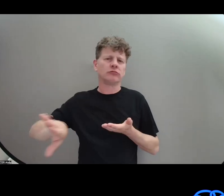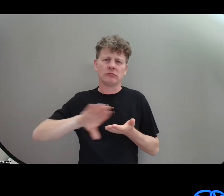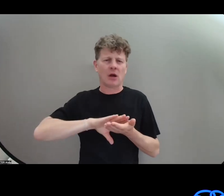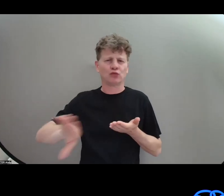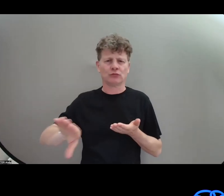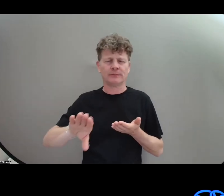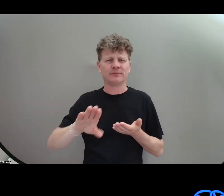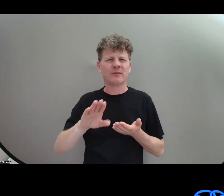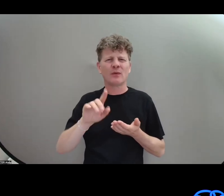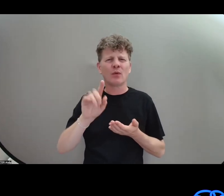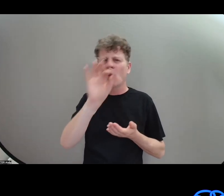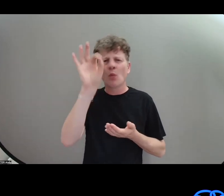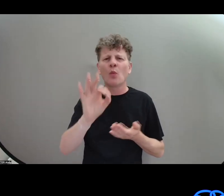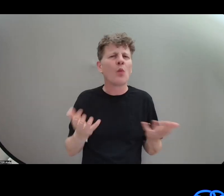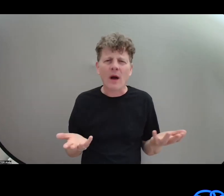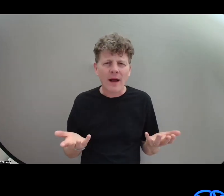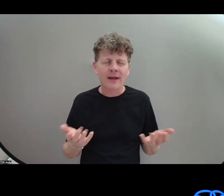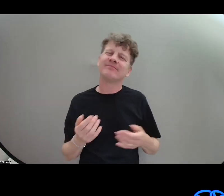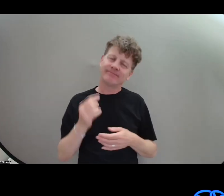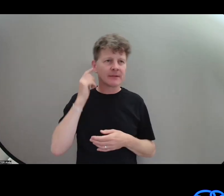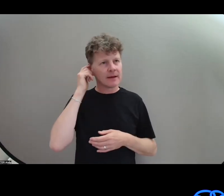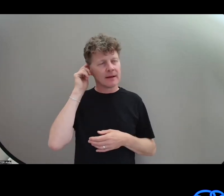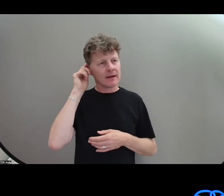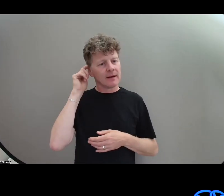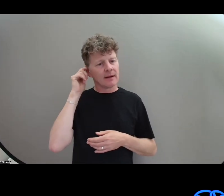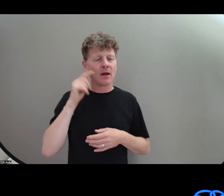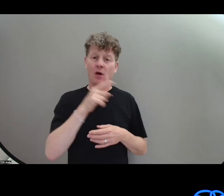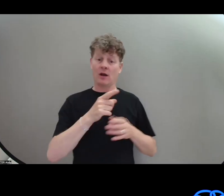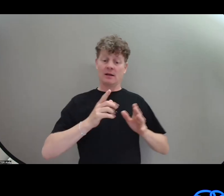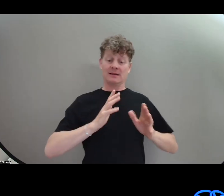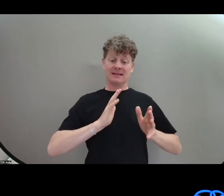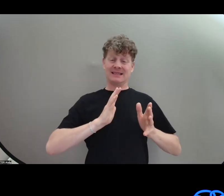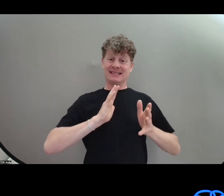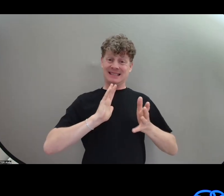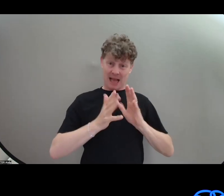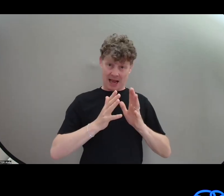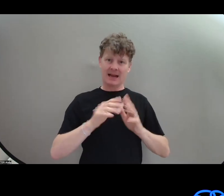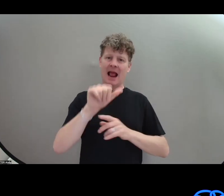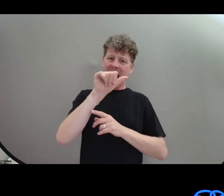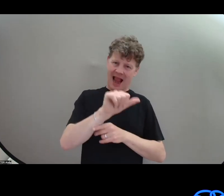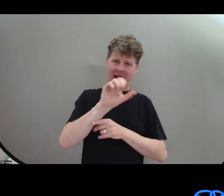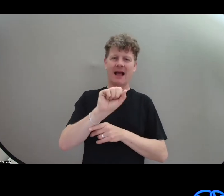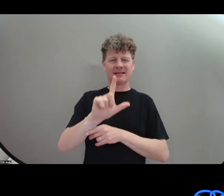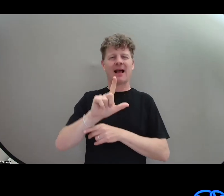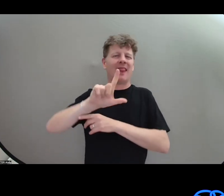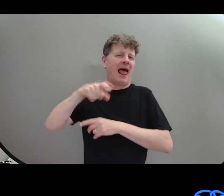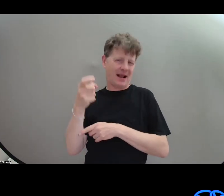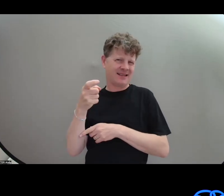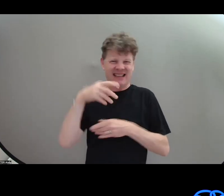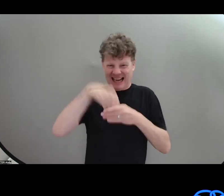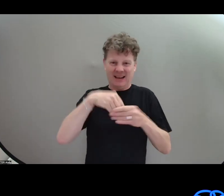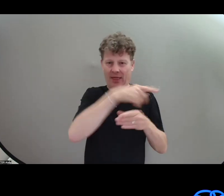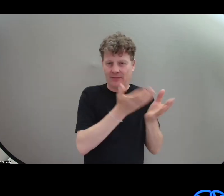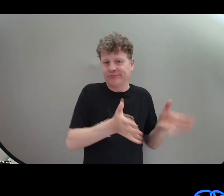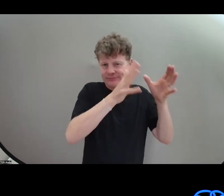these visualizations, we only retained signs that were in ASLX just because we wanted to do